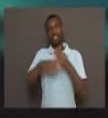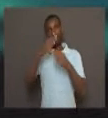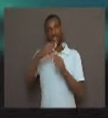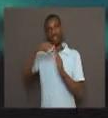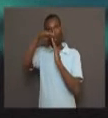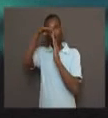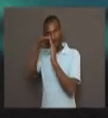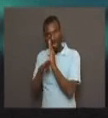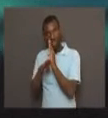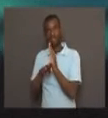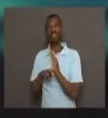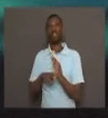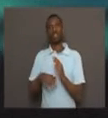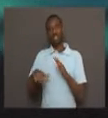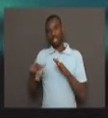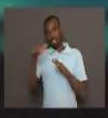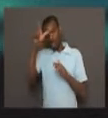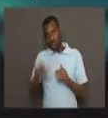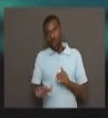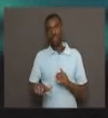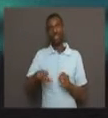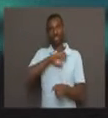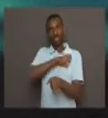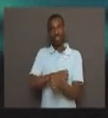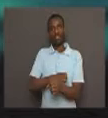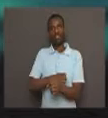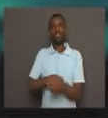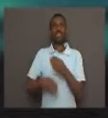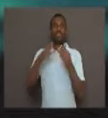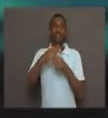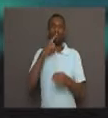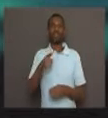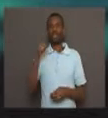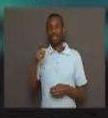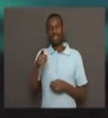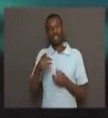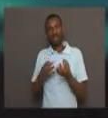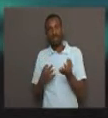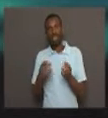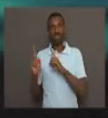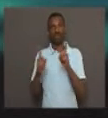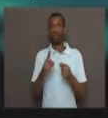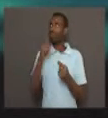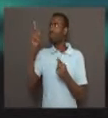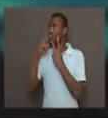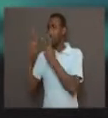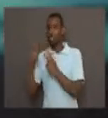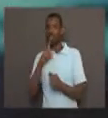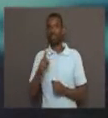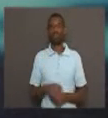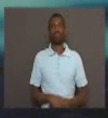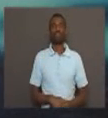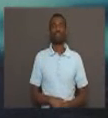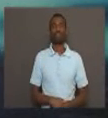the lower energy level. It is expressed as you see it here.